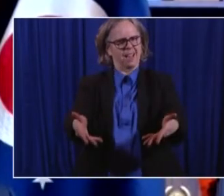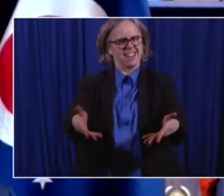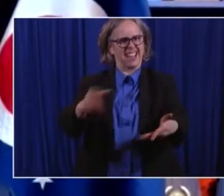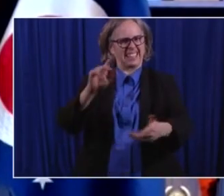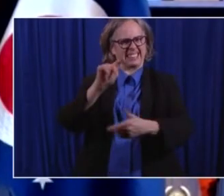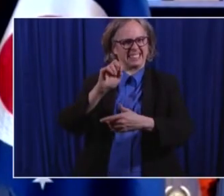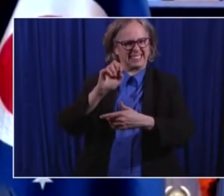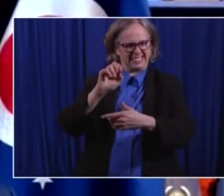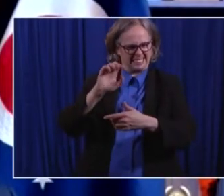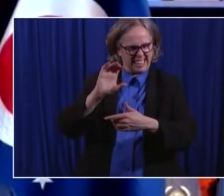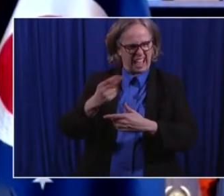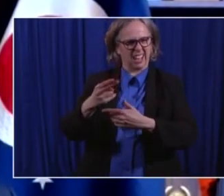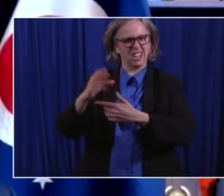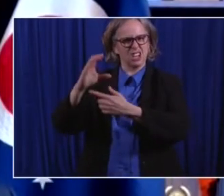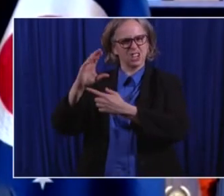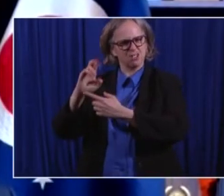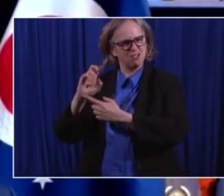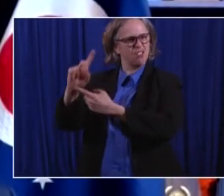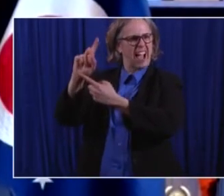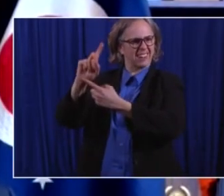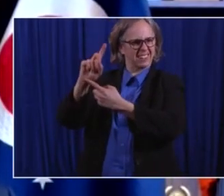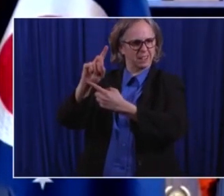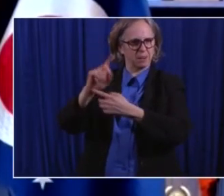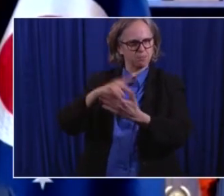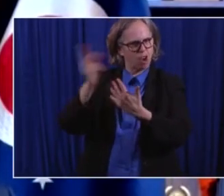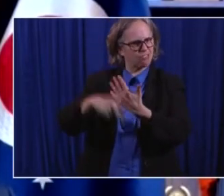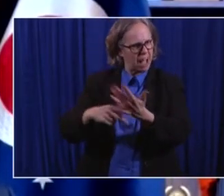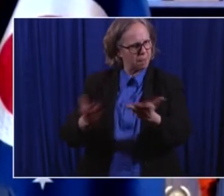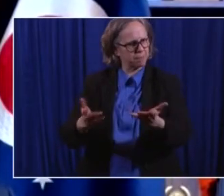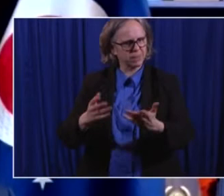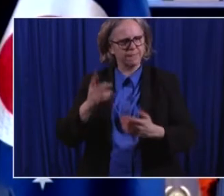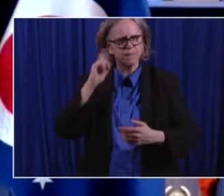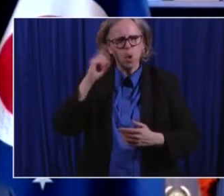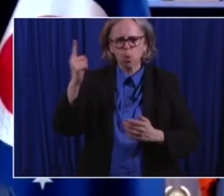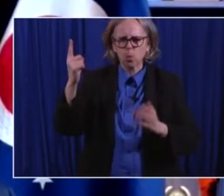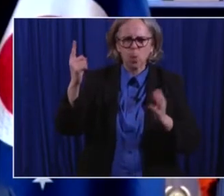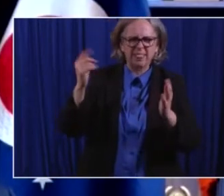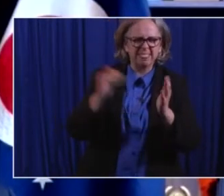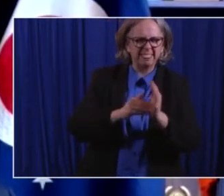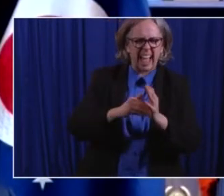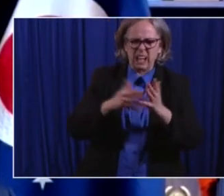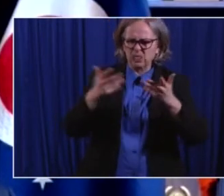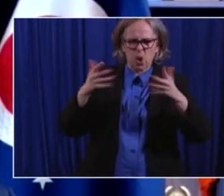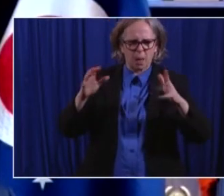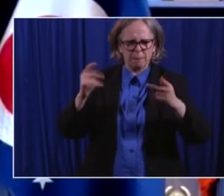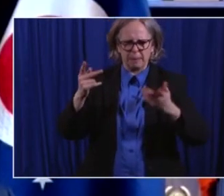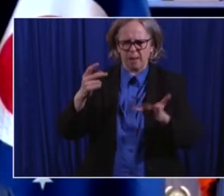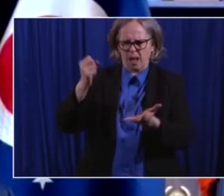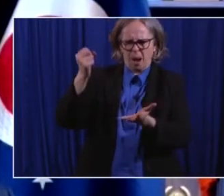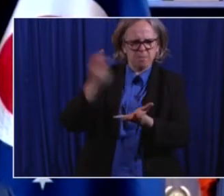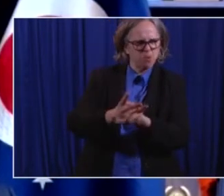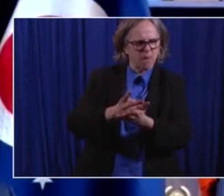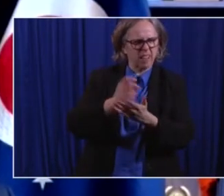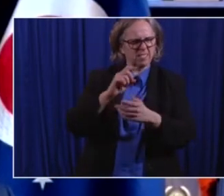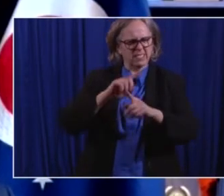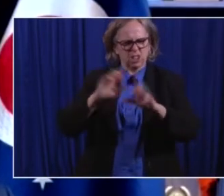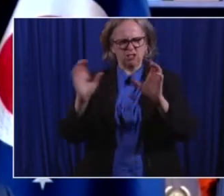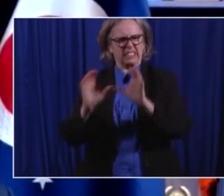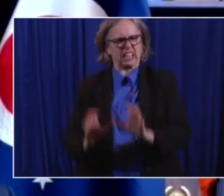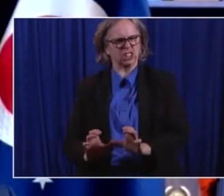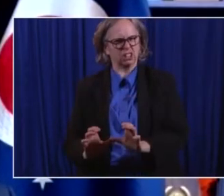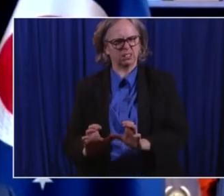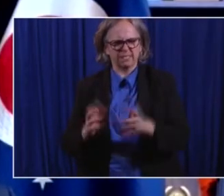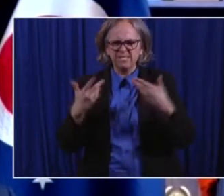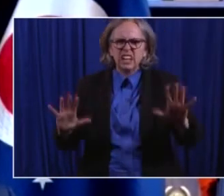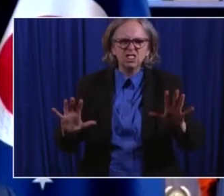Cred program, 1,000 pre-approved credentials. There's 1,000 different things that you can do. So look, when you have that